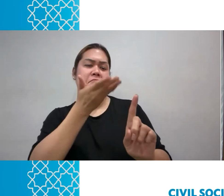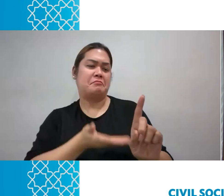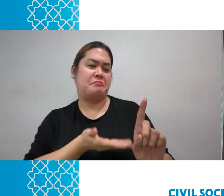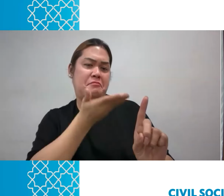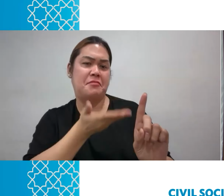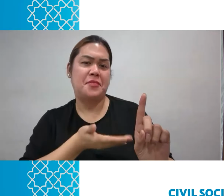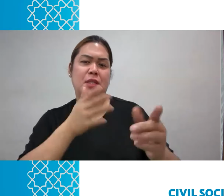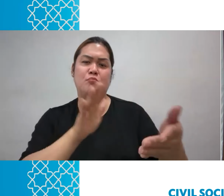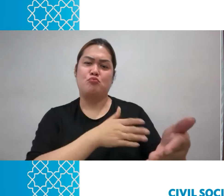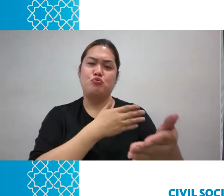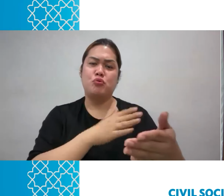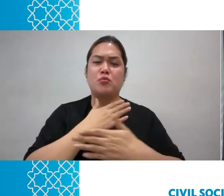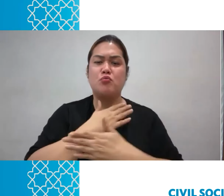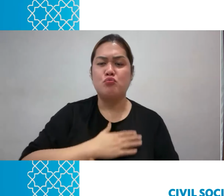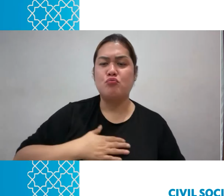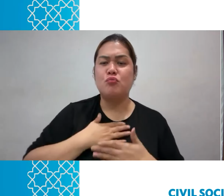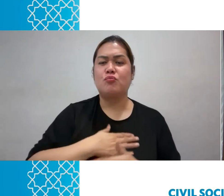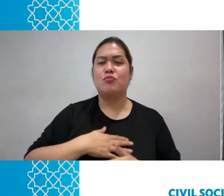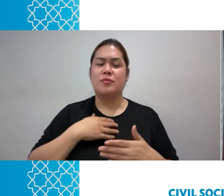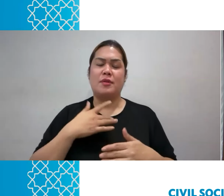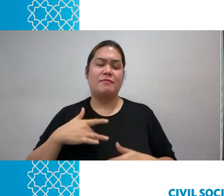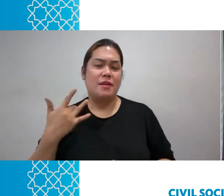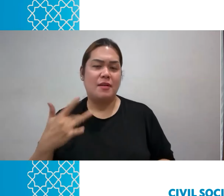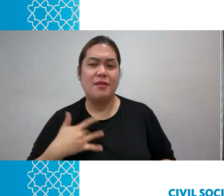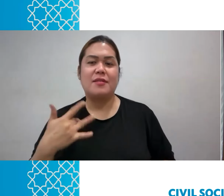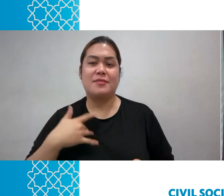in a passionate way, will you please stand up?